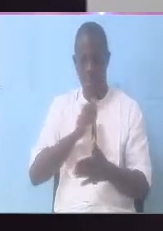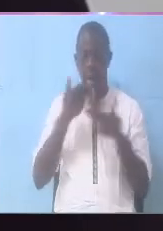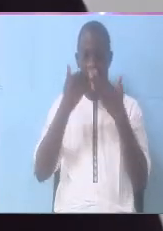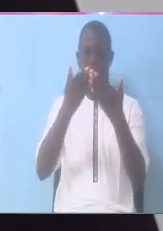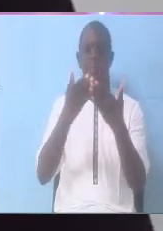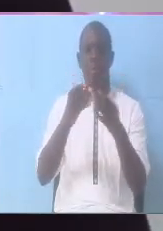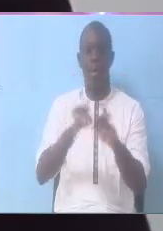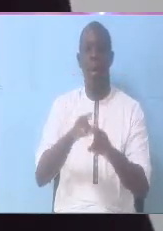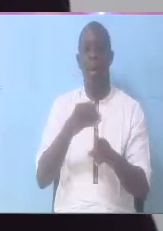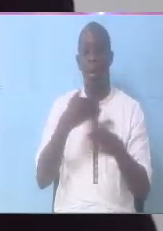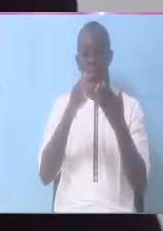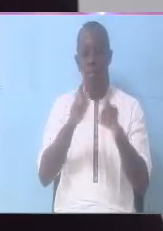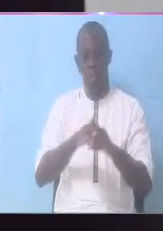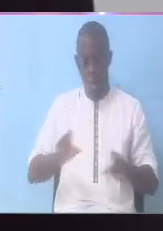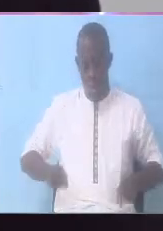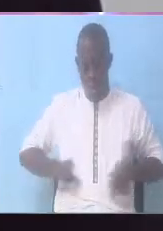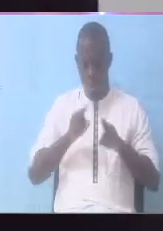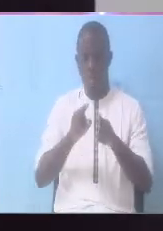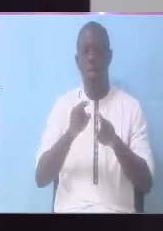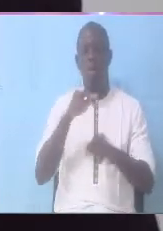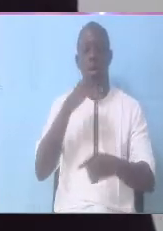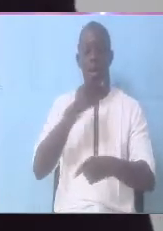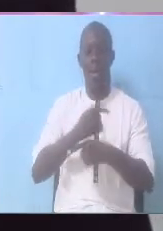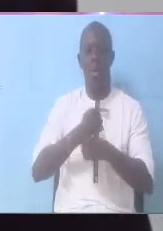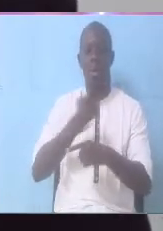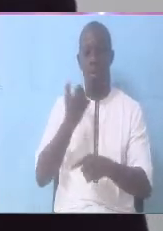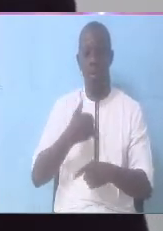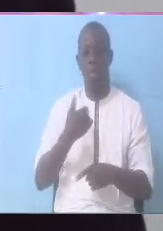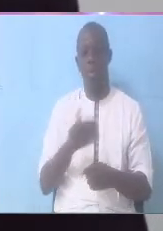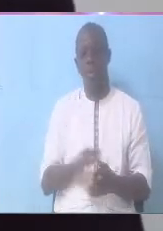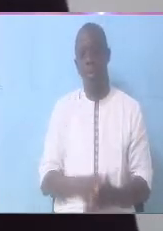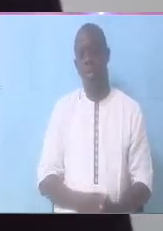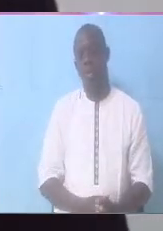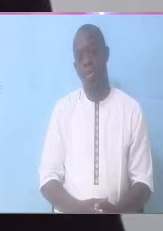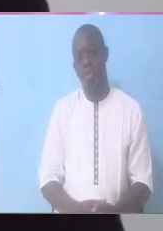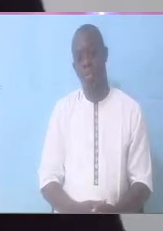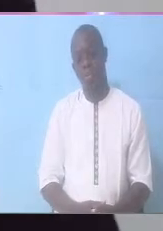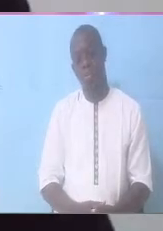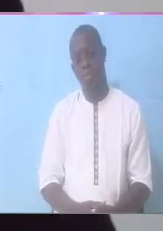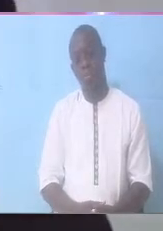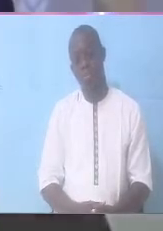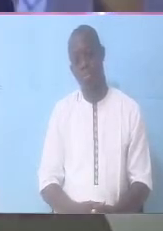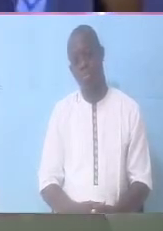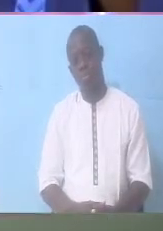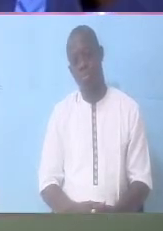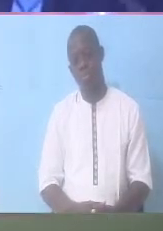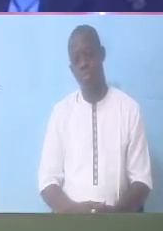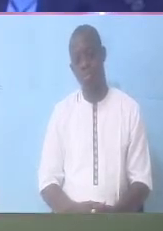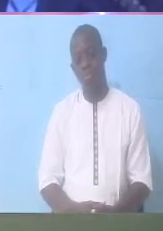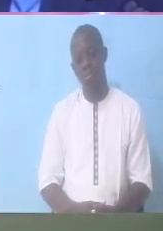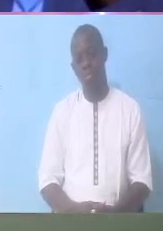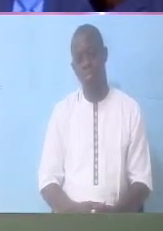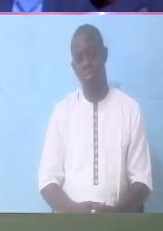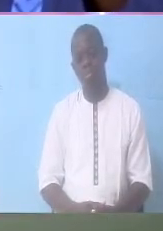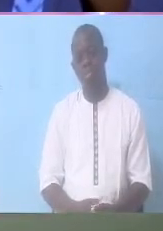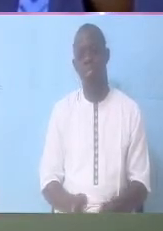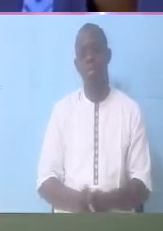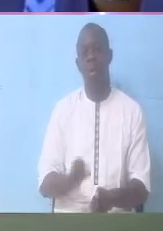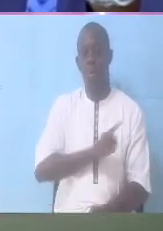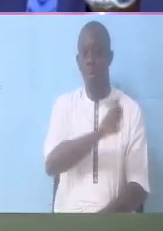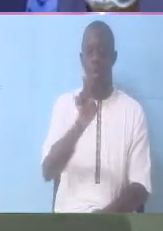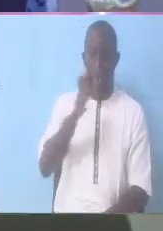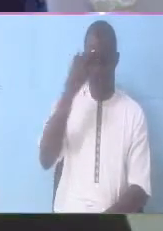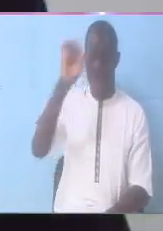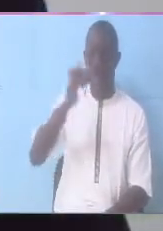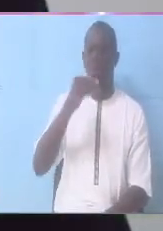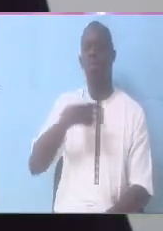come to conclusion. But you don't want to, you shouldn't tell me to speak on behalf of the Gambian and say, yes, he did this. We agree. We just want to know what you